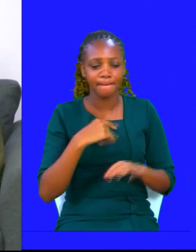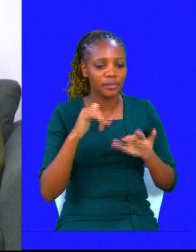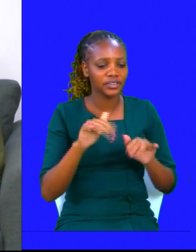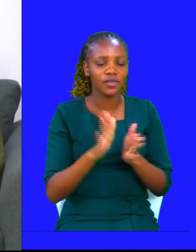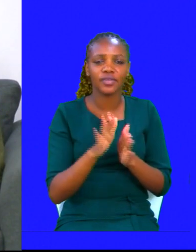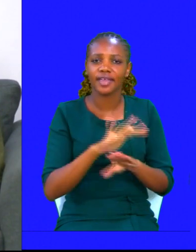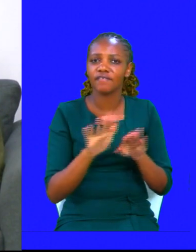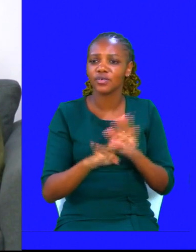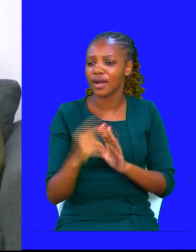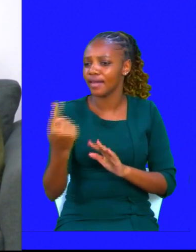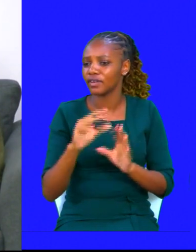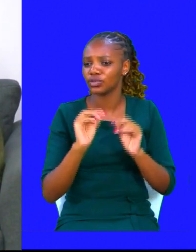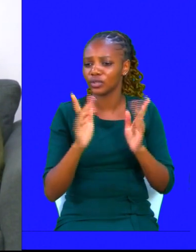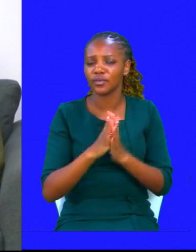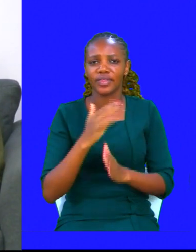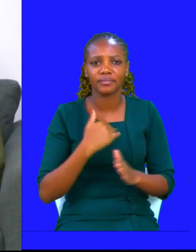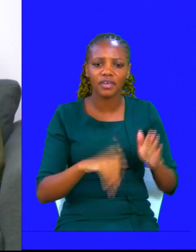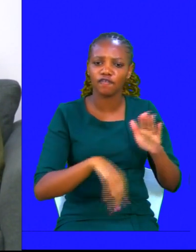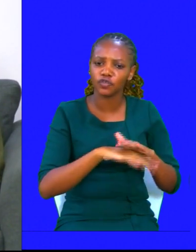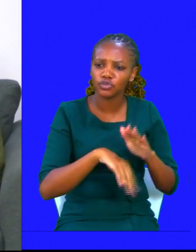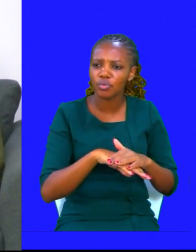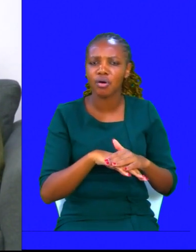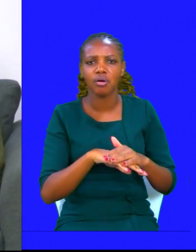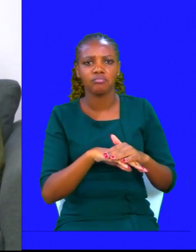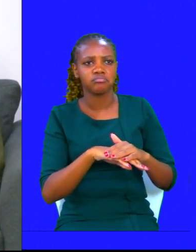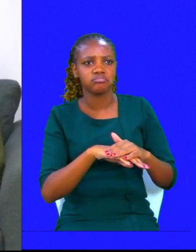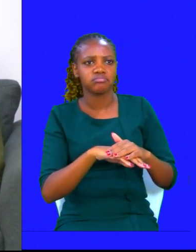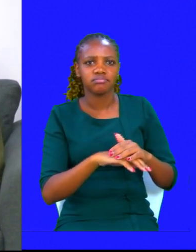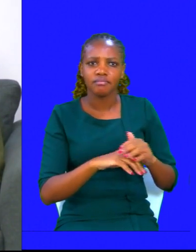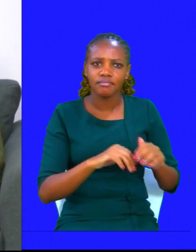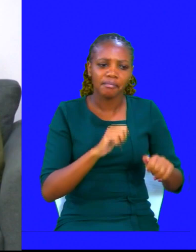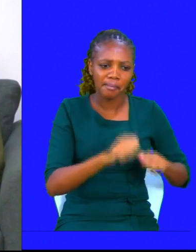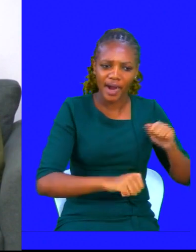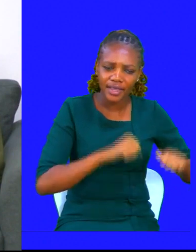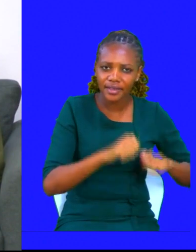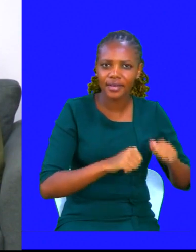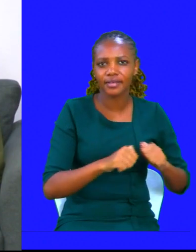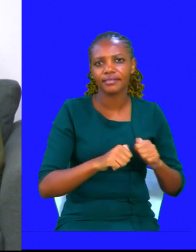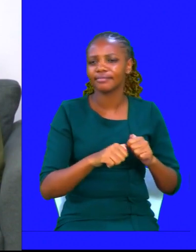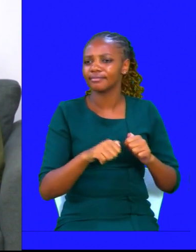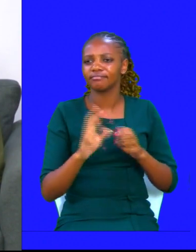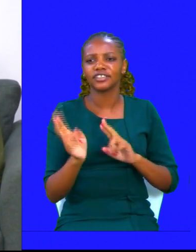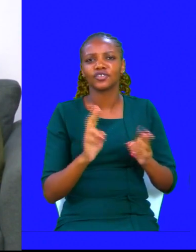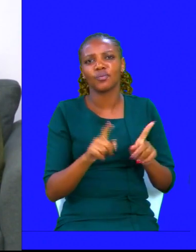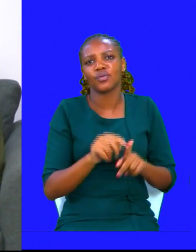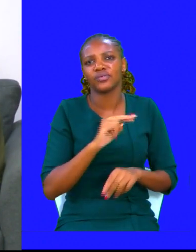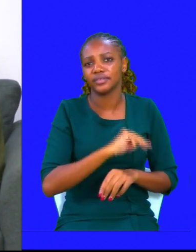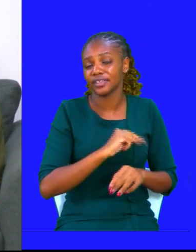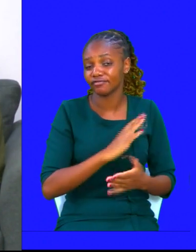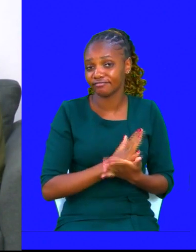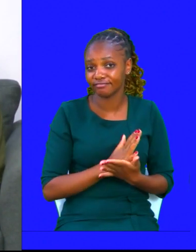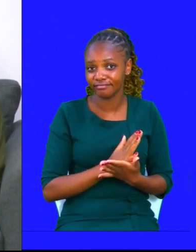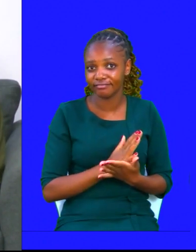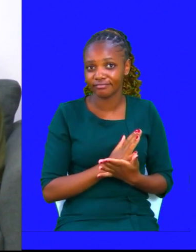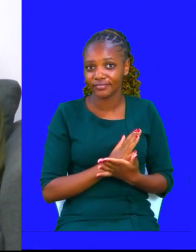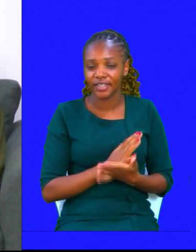If it's football, if it's different, riding bikes, just boy Now